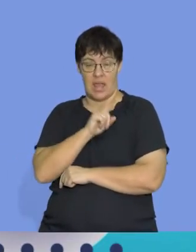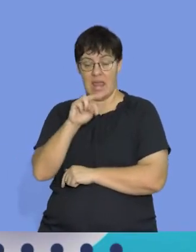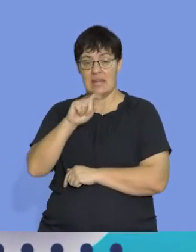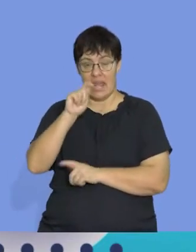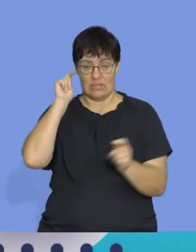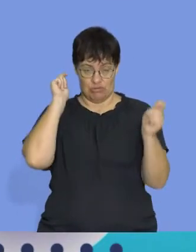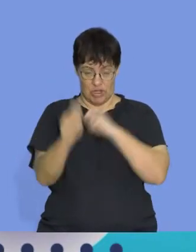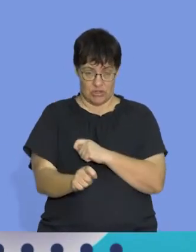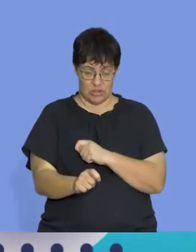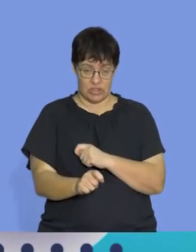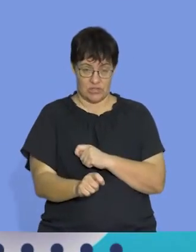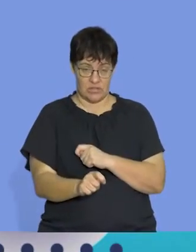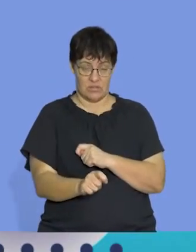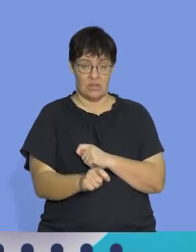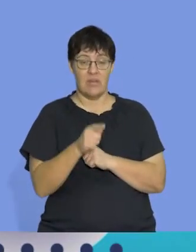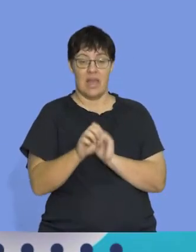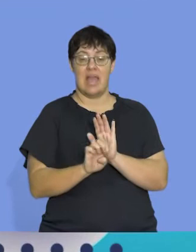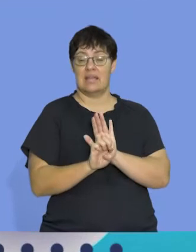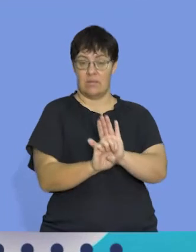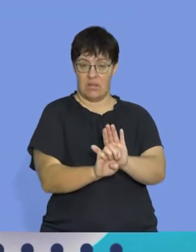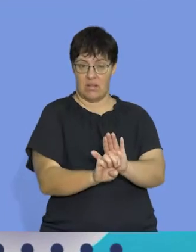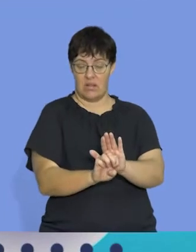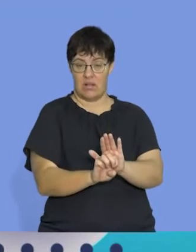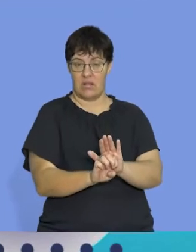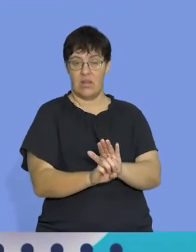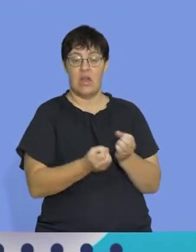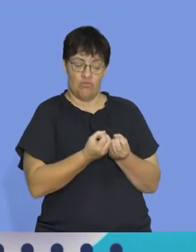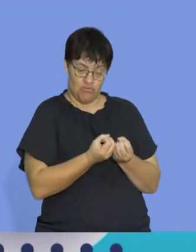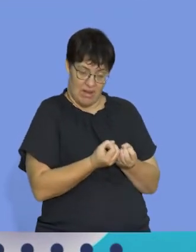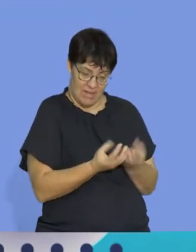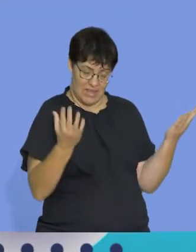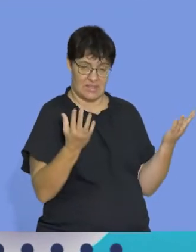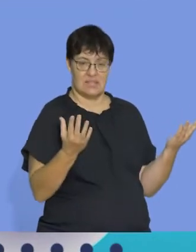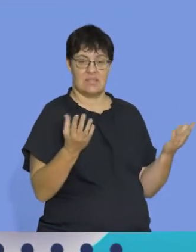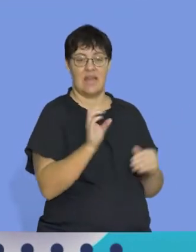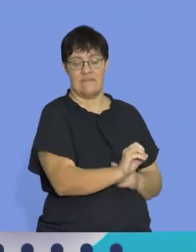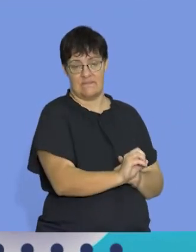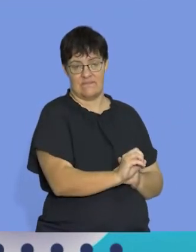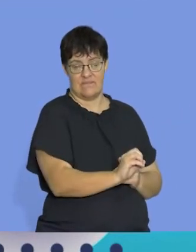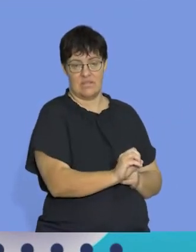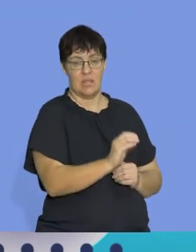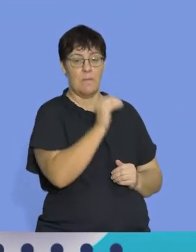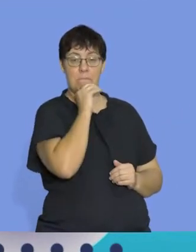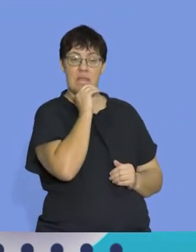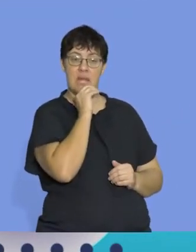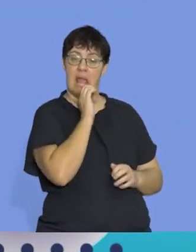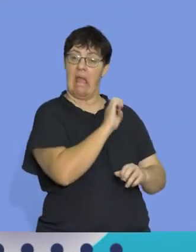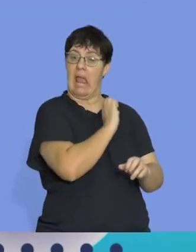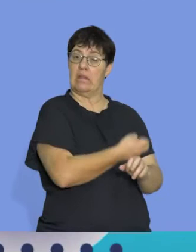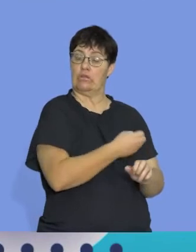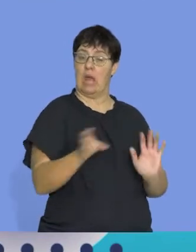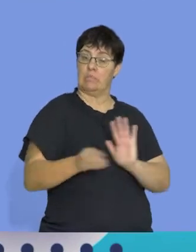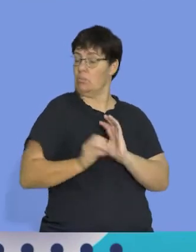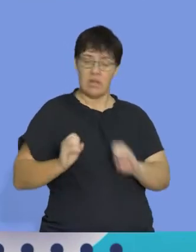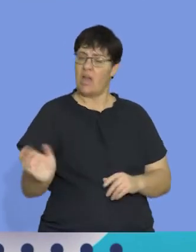in this example, energy is actually released, but it doesn't necessarily mean that there was no energy absorption. So in a nutshell,